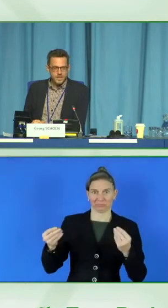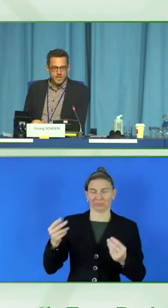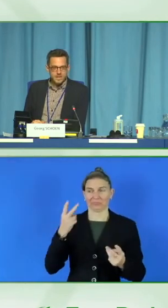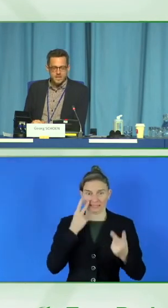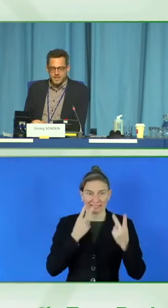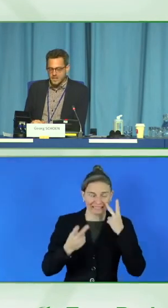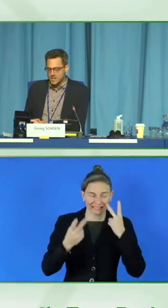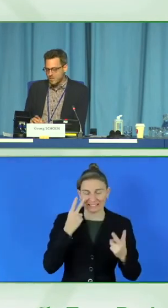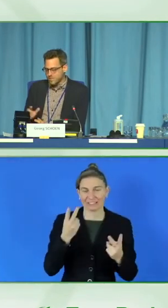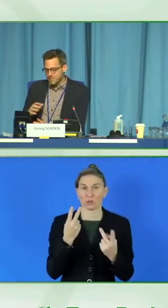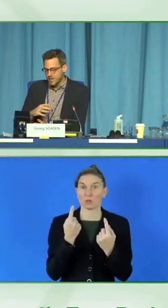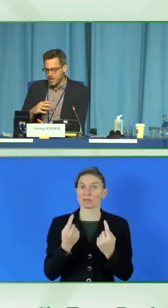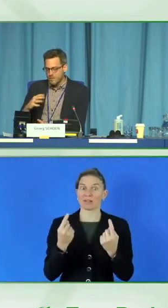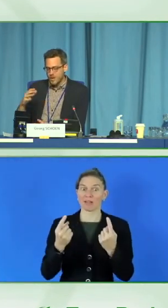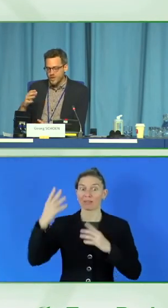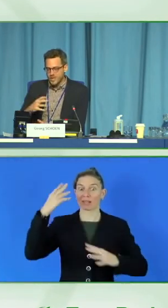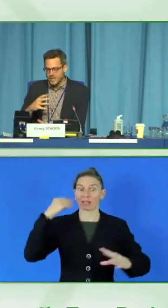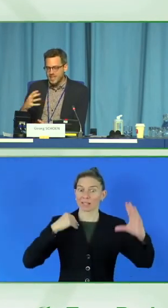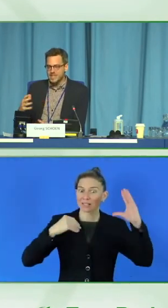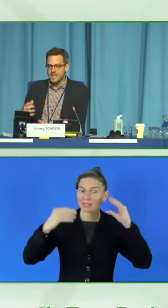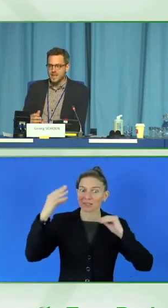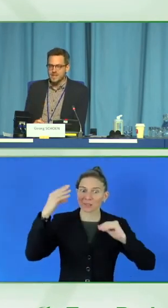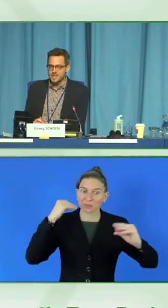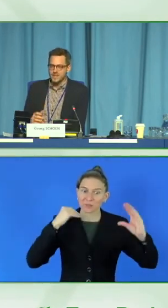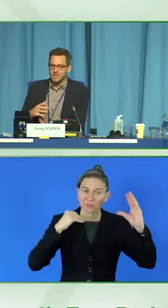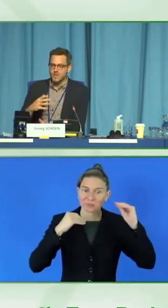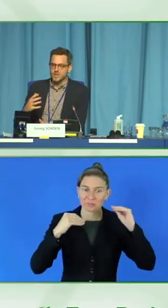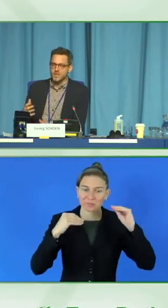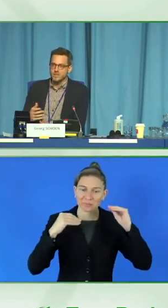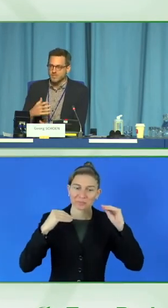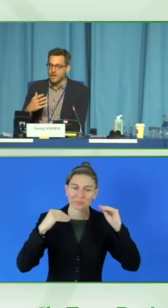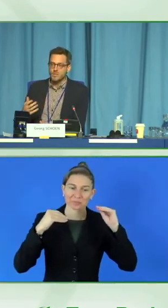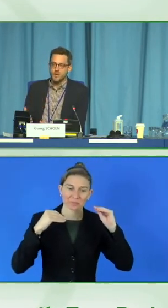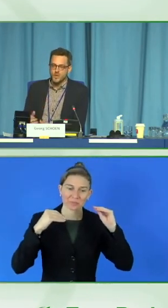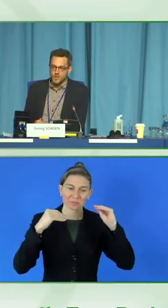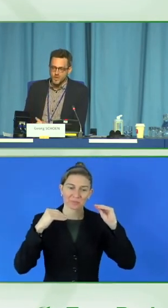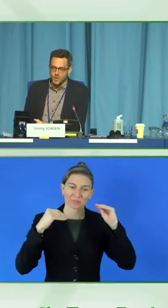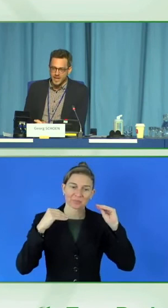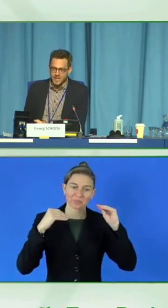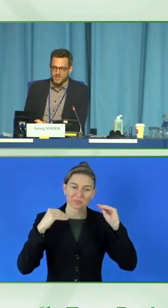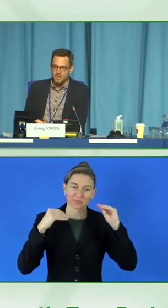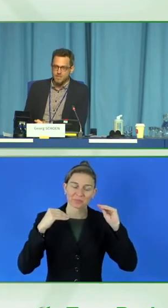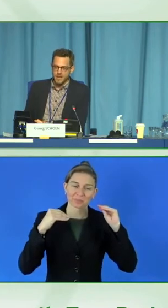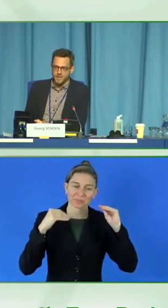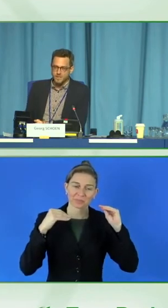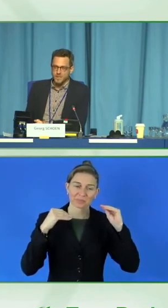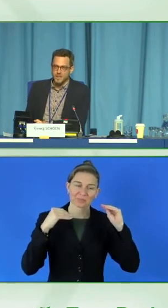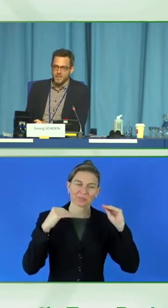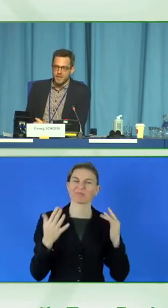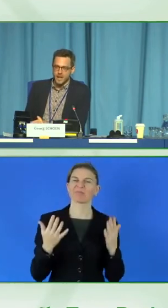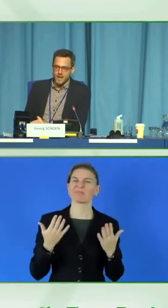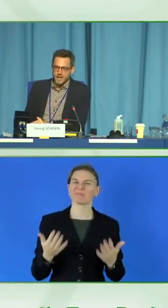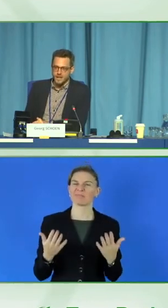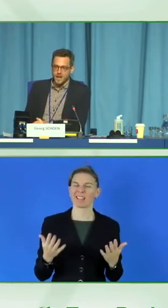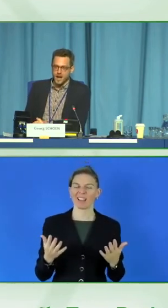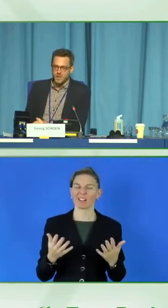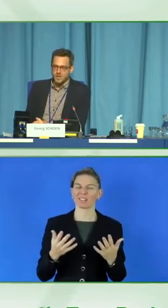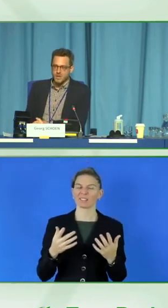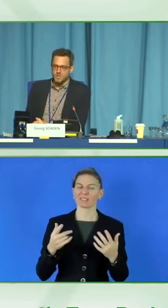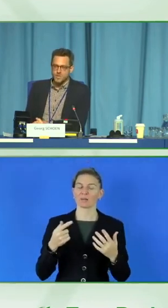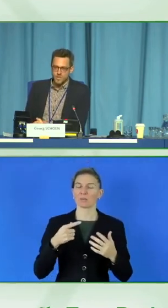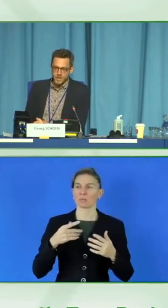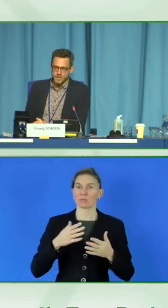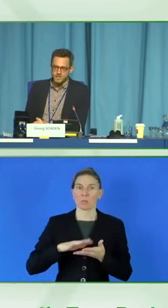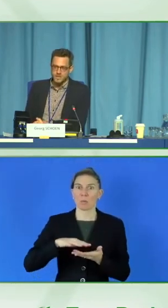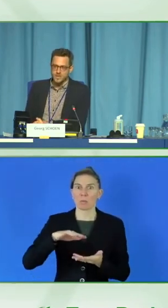know that there is this emerging insights and emerging approach of collective impact in